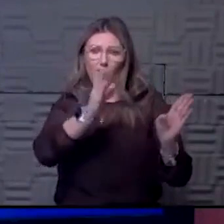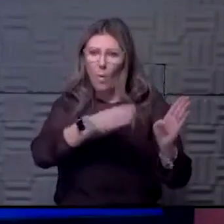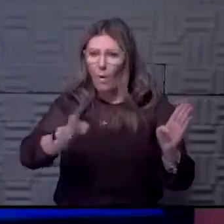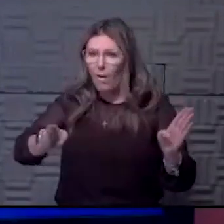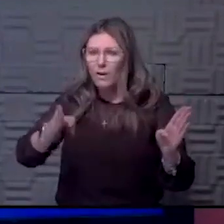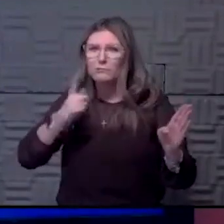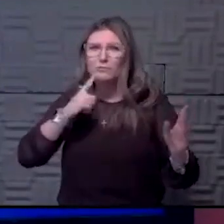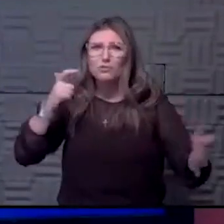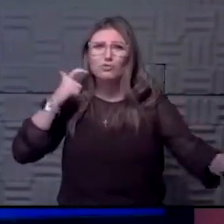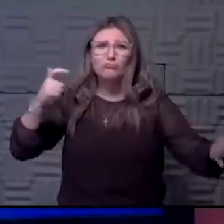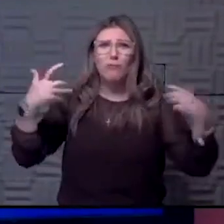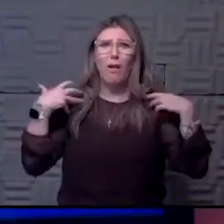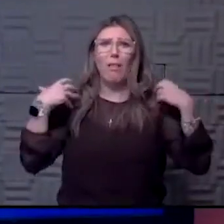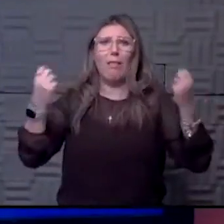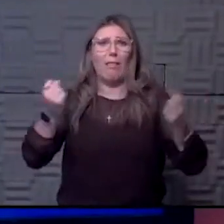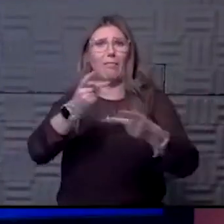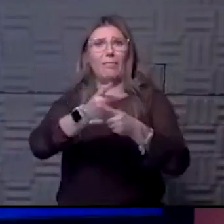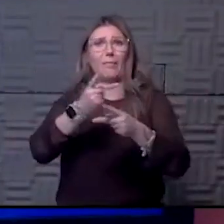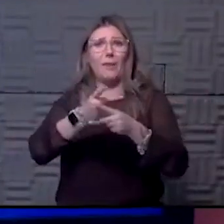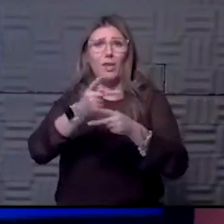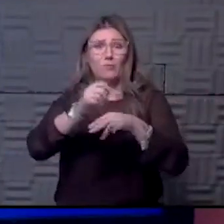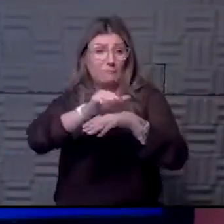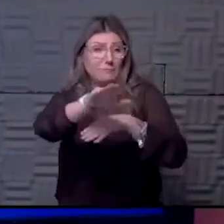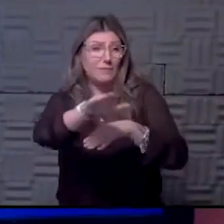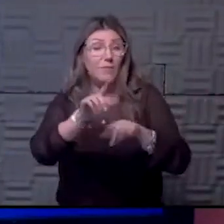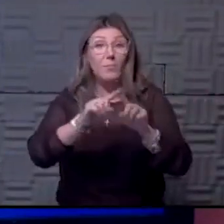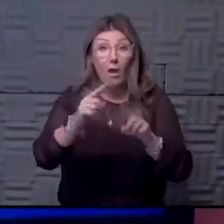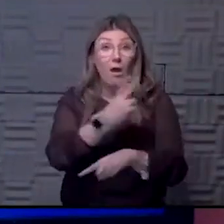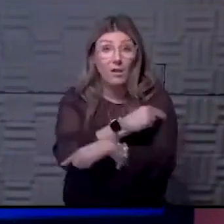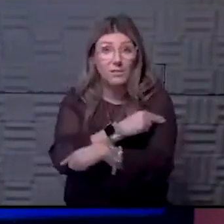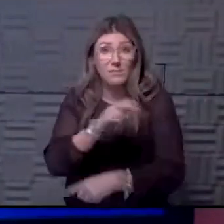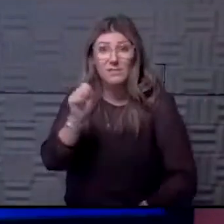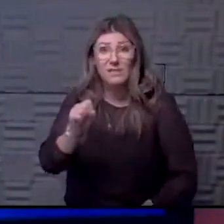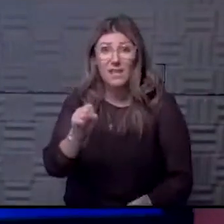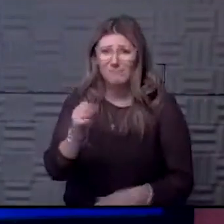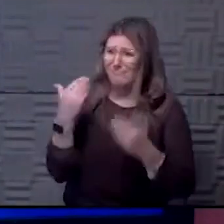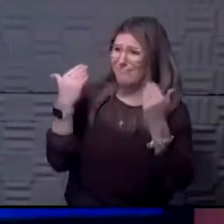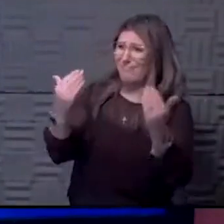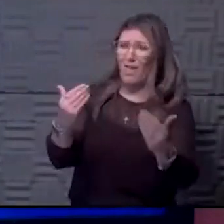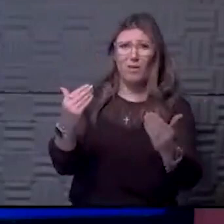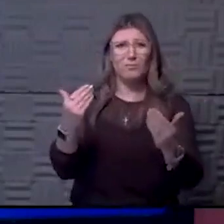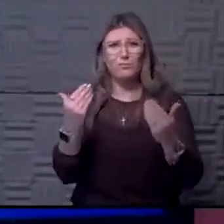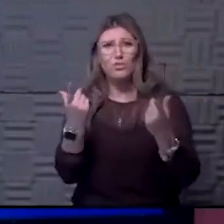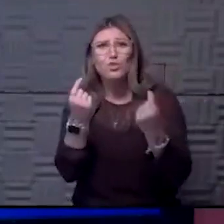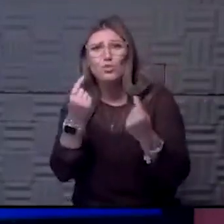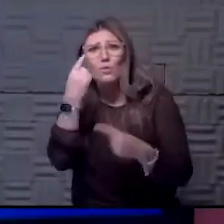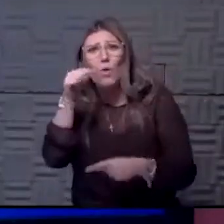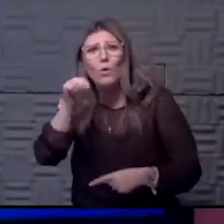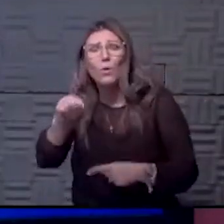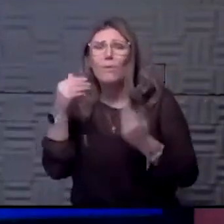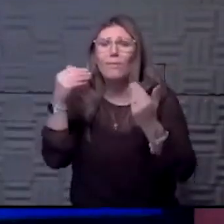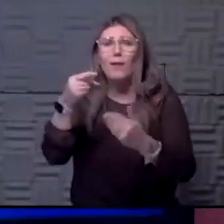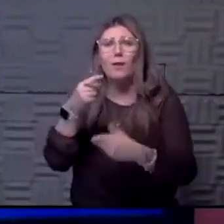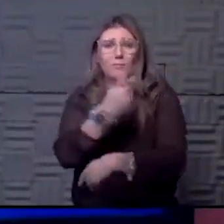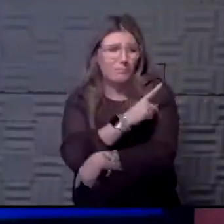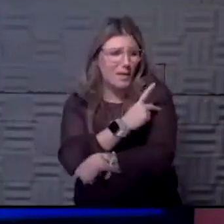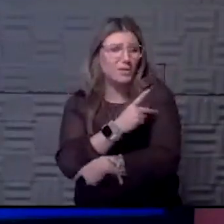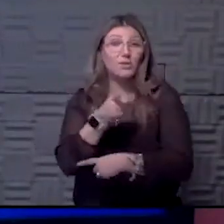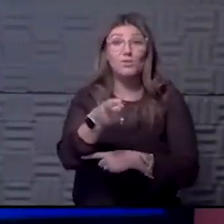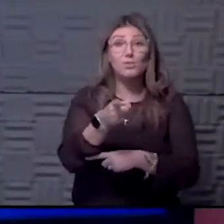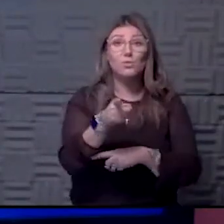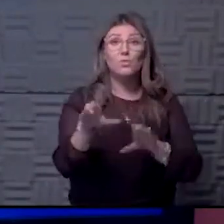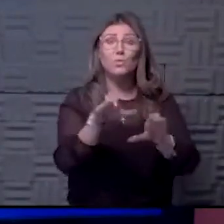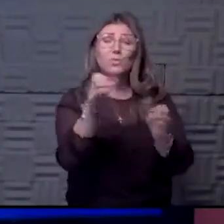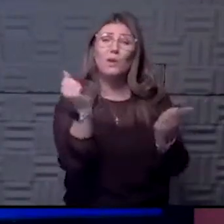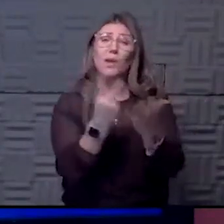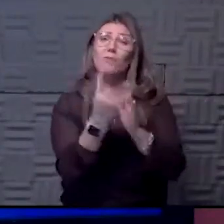delivery operation, but the hospitals have. So let us do that for you. Let us do the patients, or let you guys go do the people that we